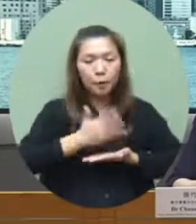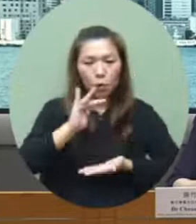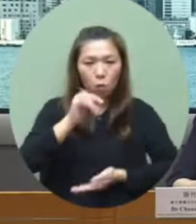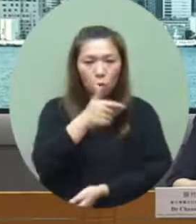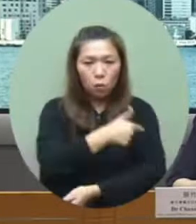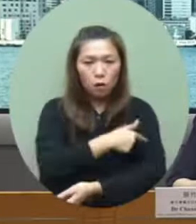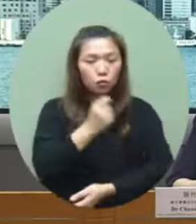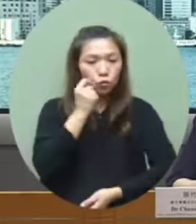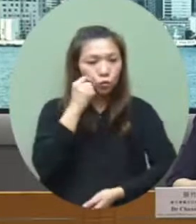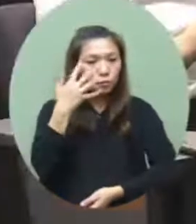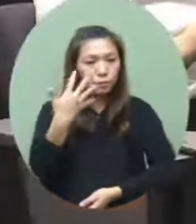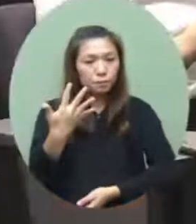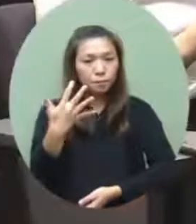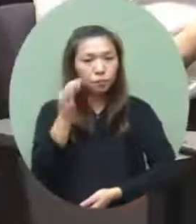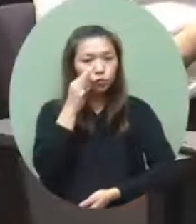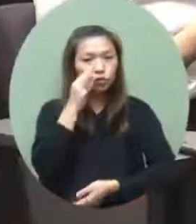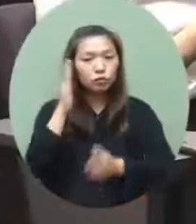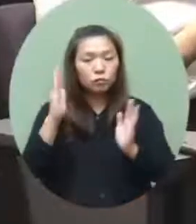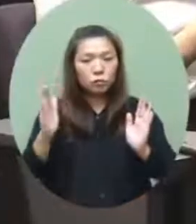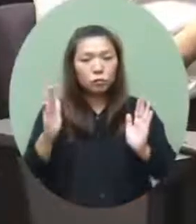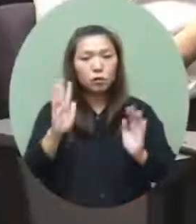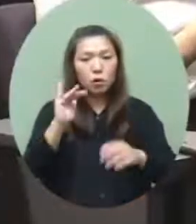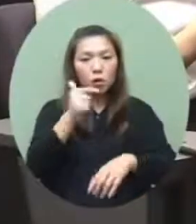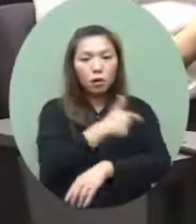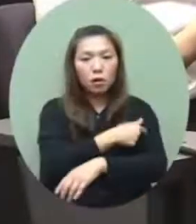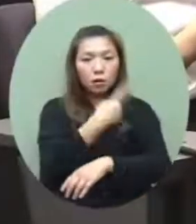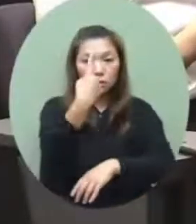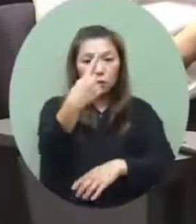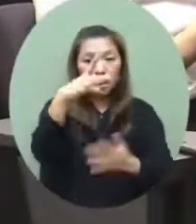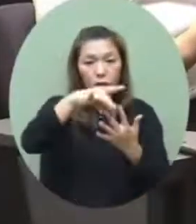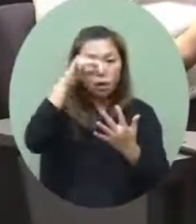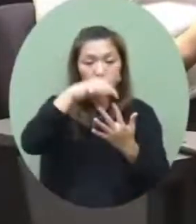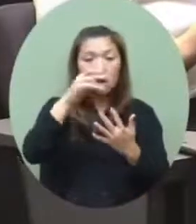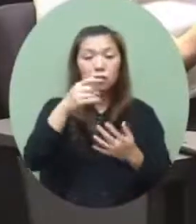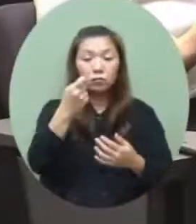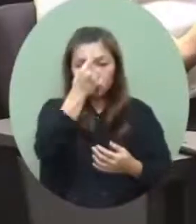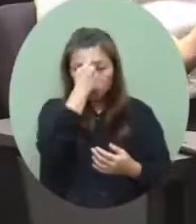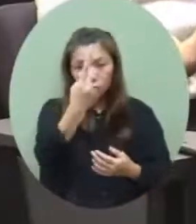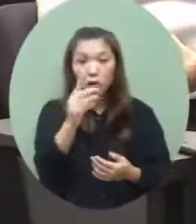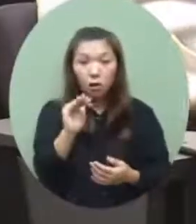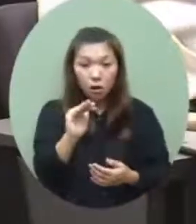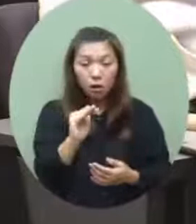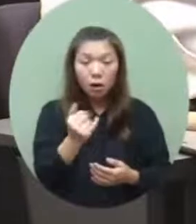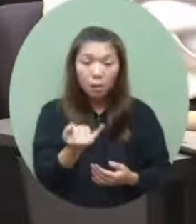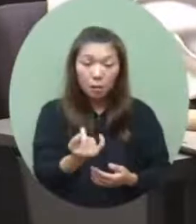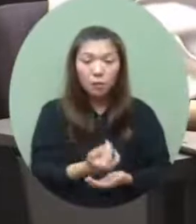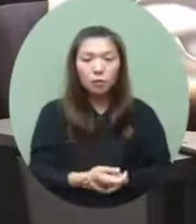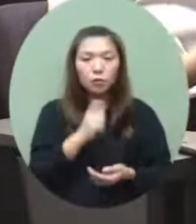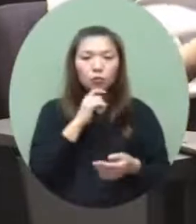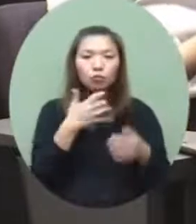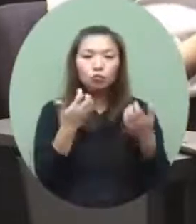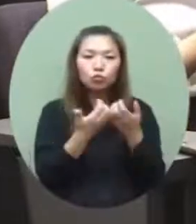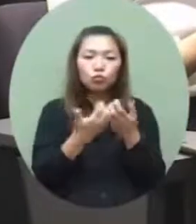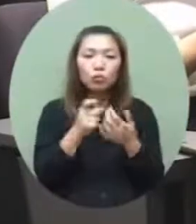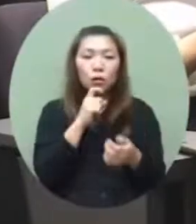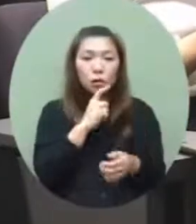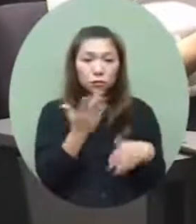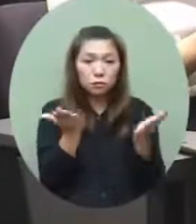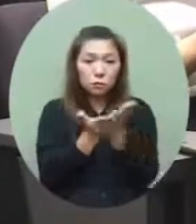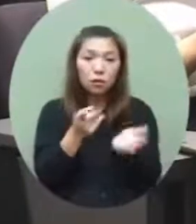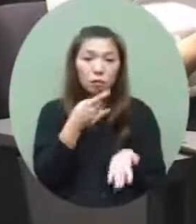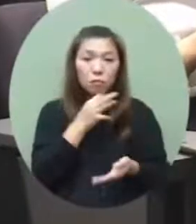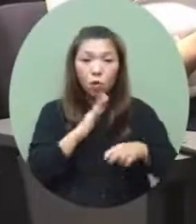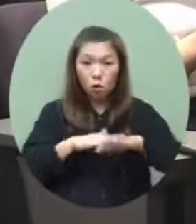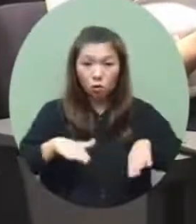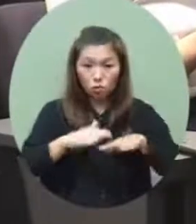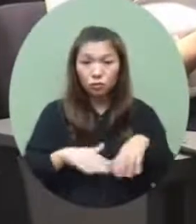age threshold for vaccination, 6 months to 5 years of age, is the only one single type of vaccine that will be